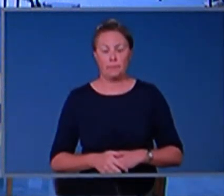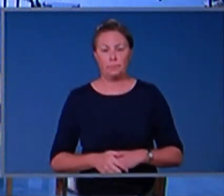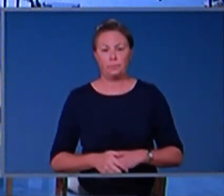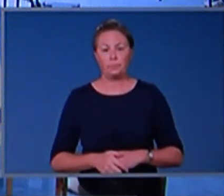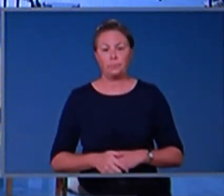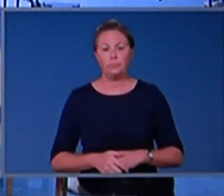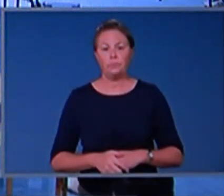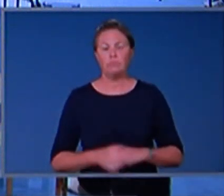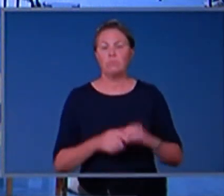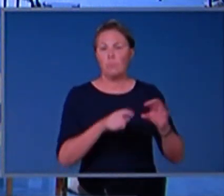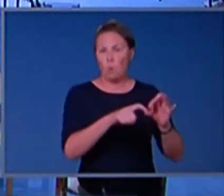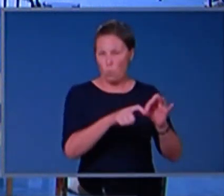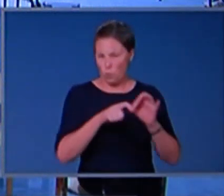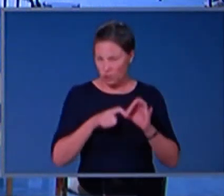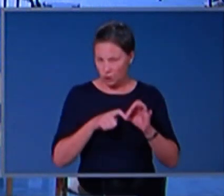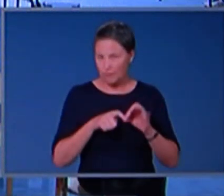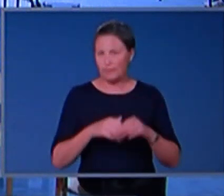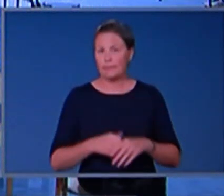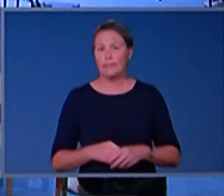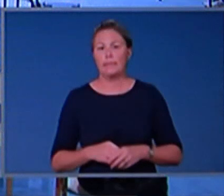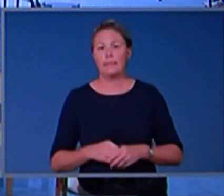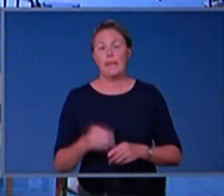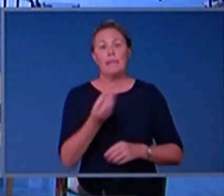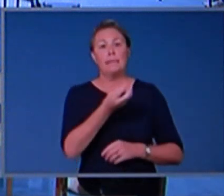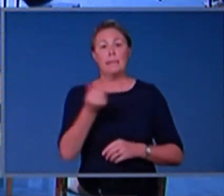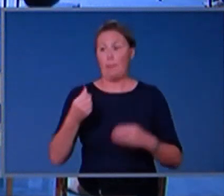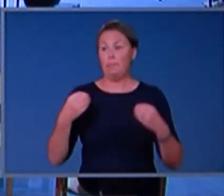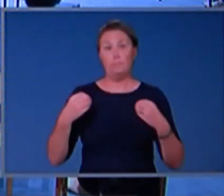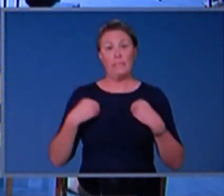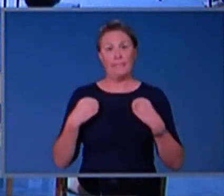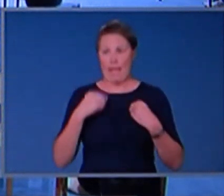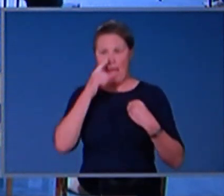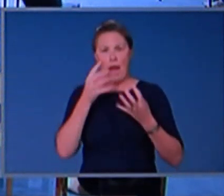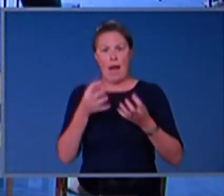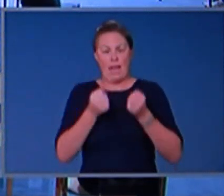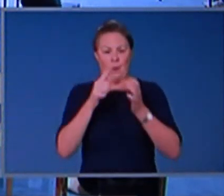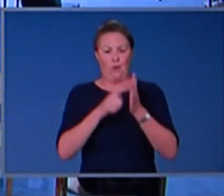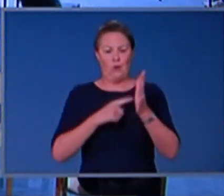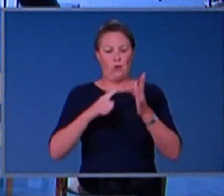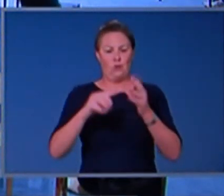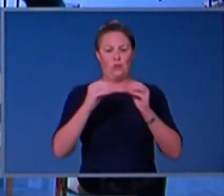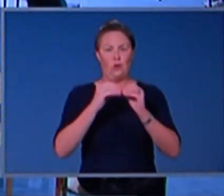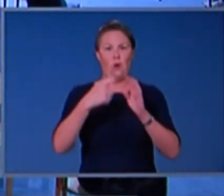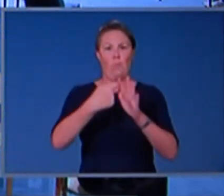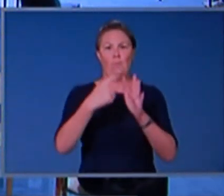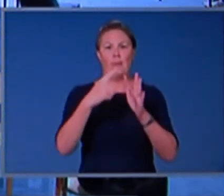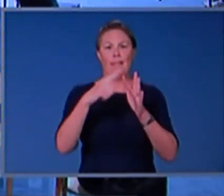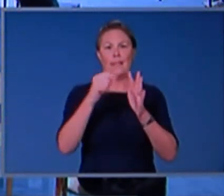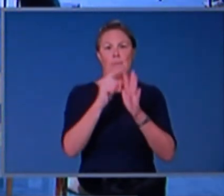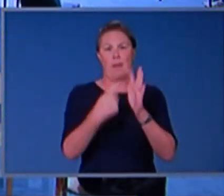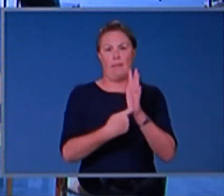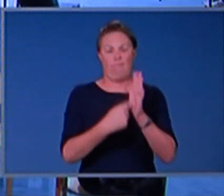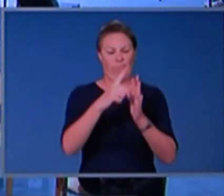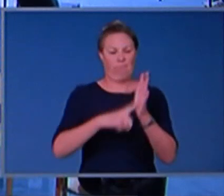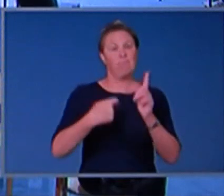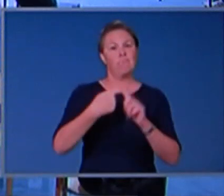There'll be many businesses who are eligible for the JobKeeper payment because of their collapsed revenues. But unfortunately, a